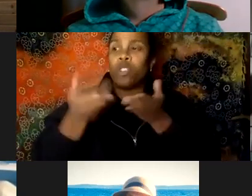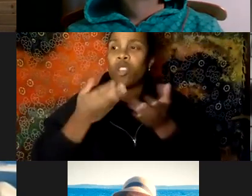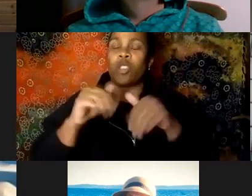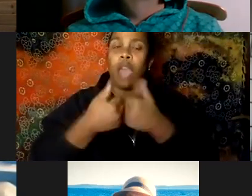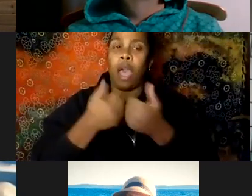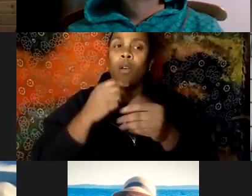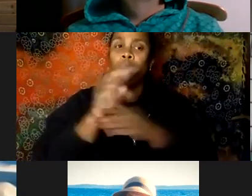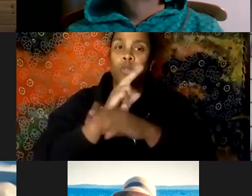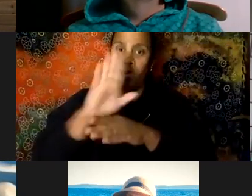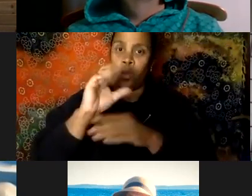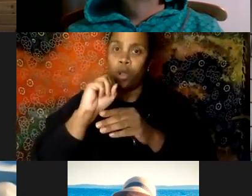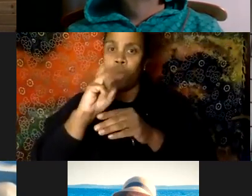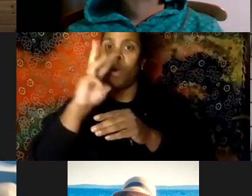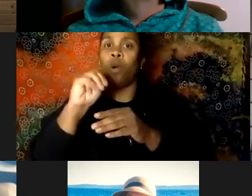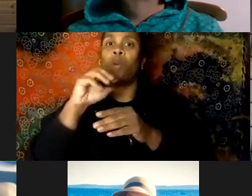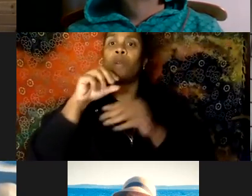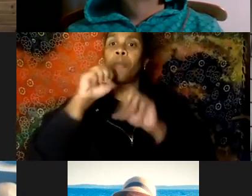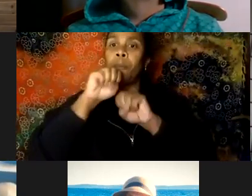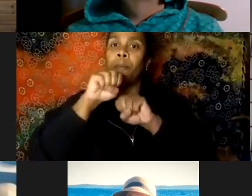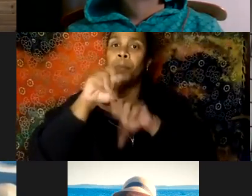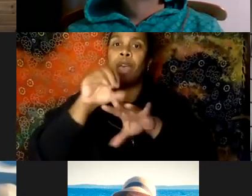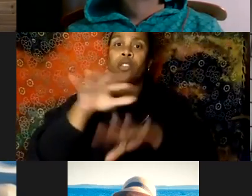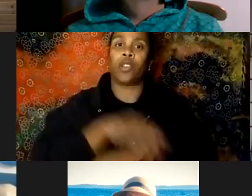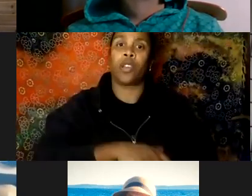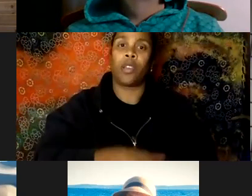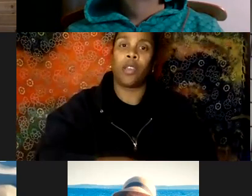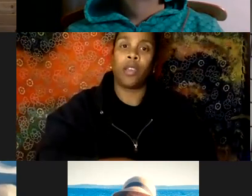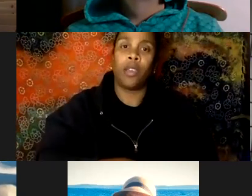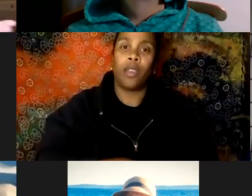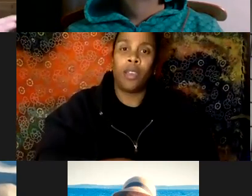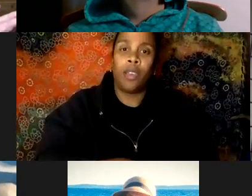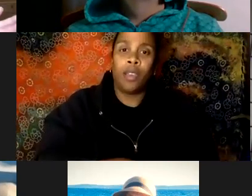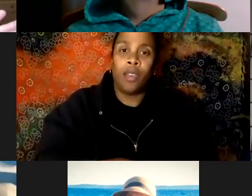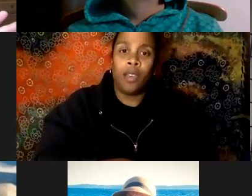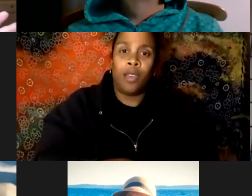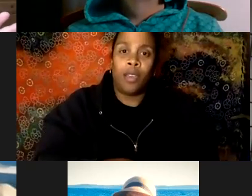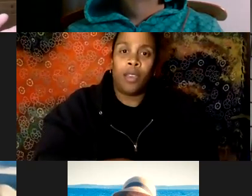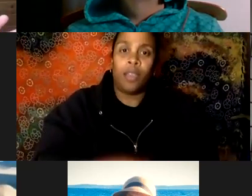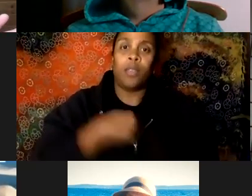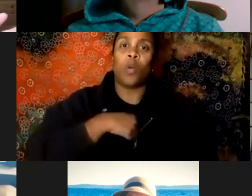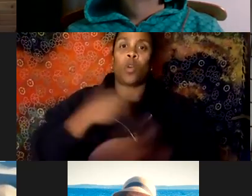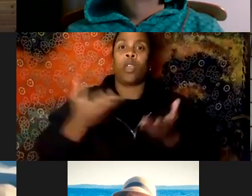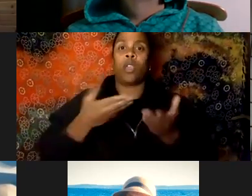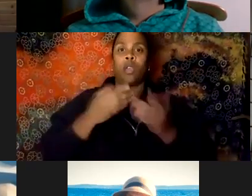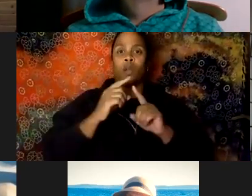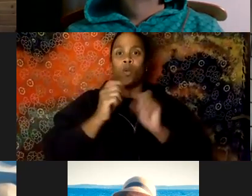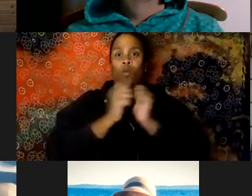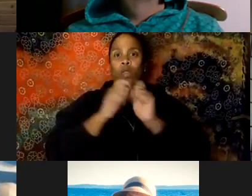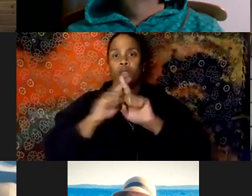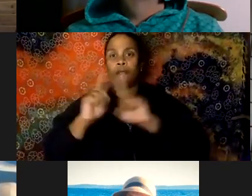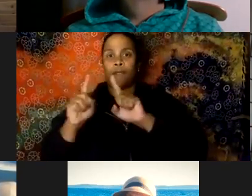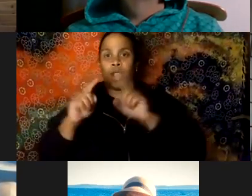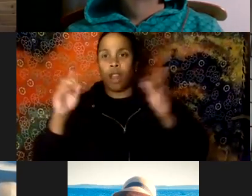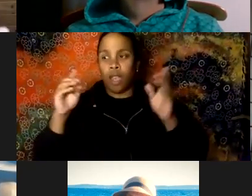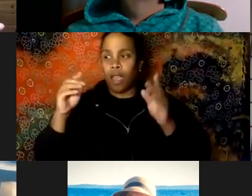and language to refine what you set up for yourself. Your approach is everything. So we're here with all these different approaches, supporting you on your